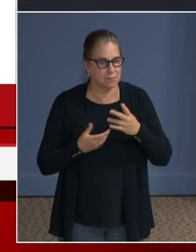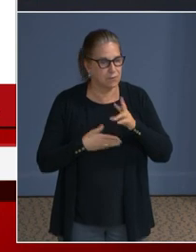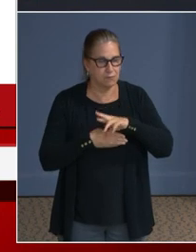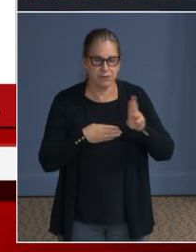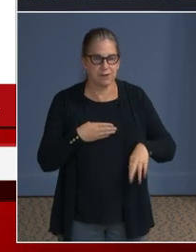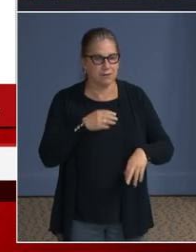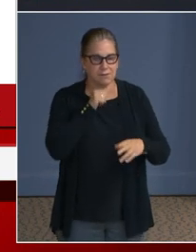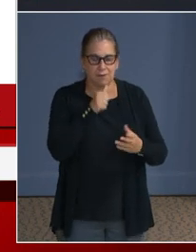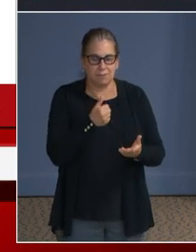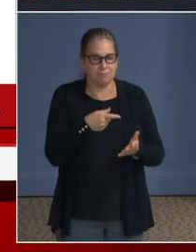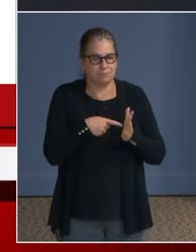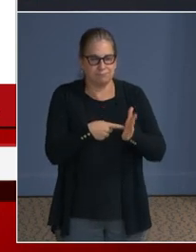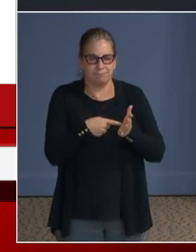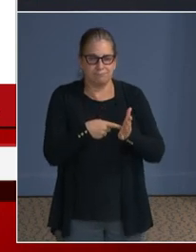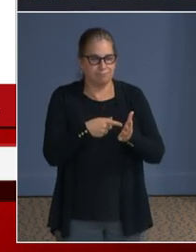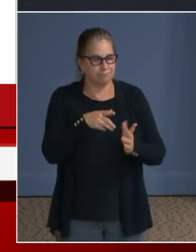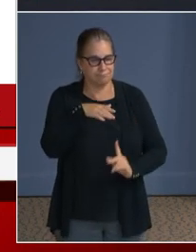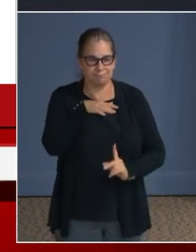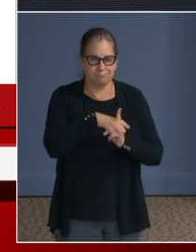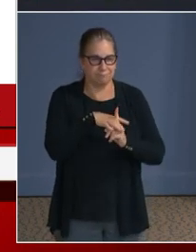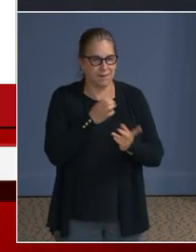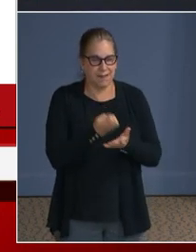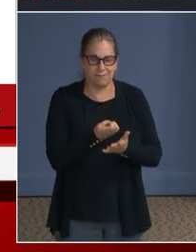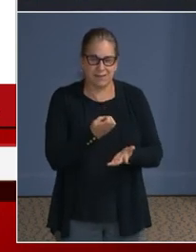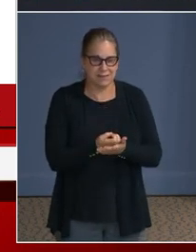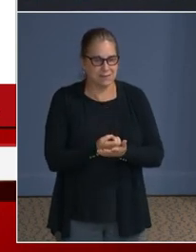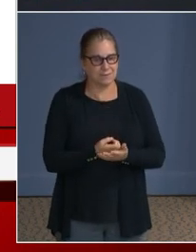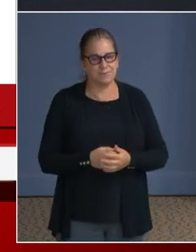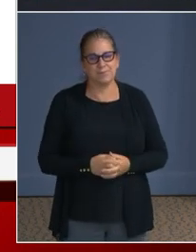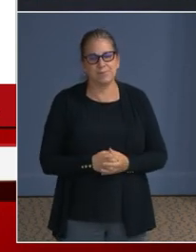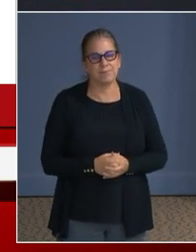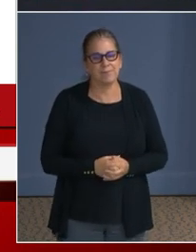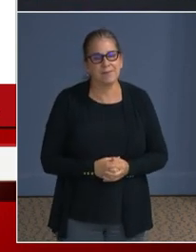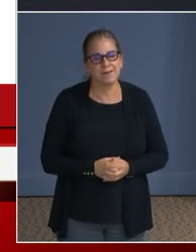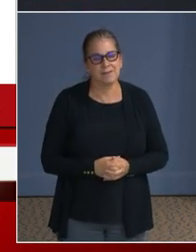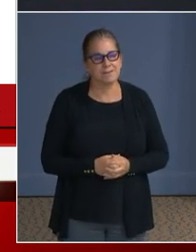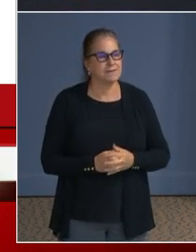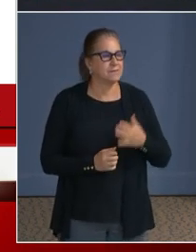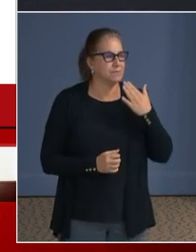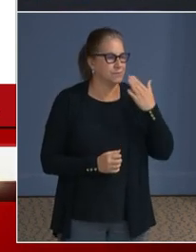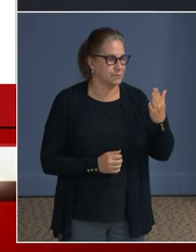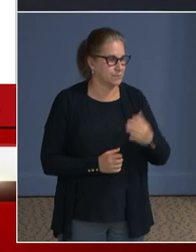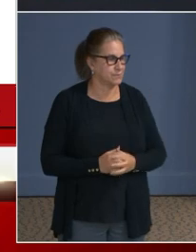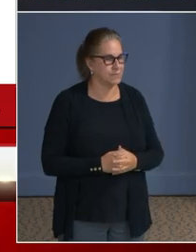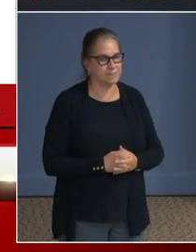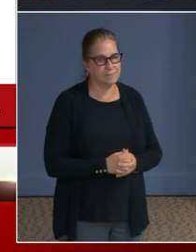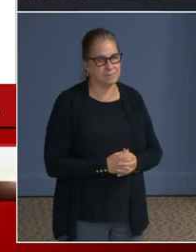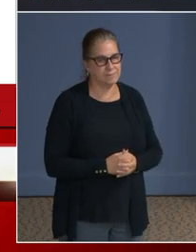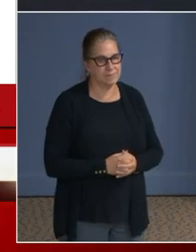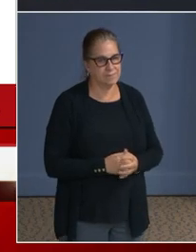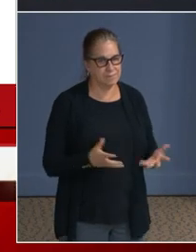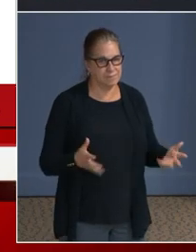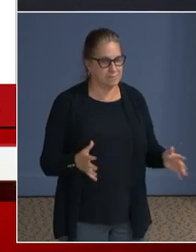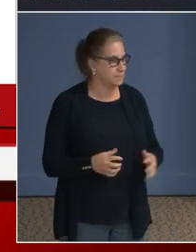test on the most commonly used PCR test. I appreciate that. Mm-hmm. Any more questions?